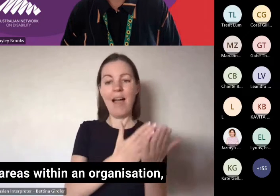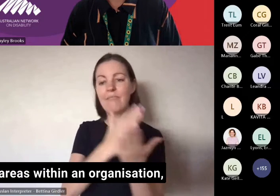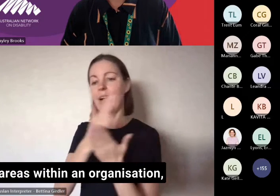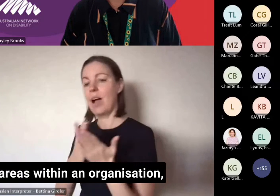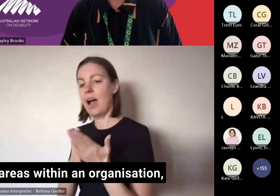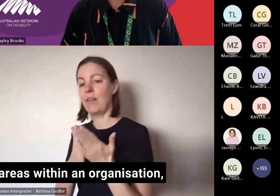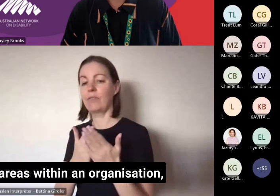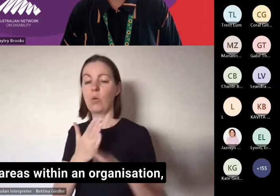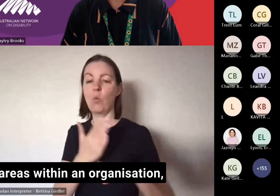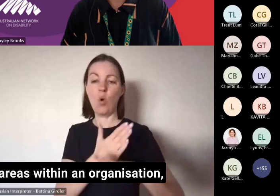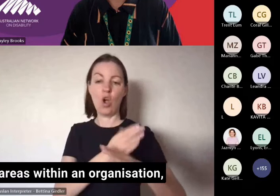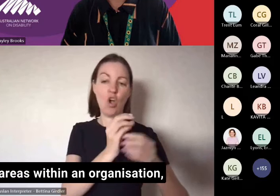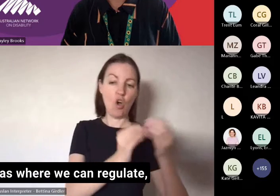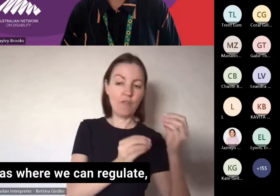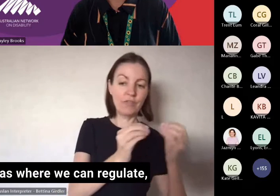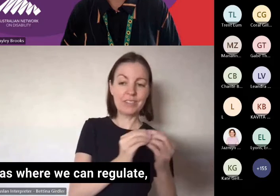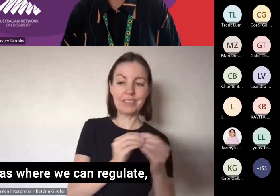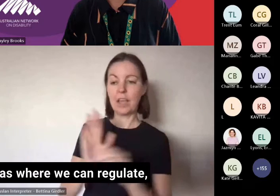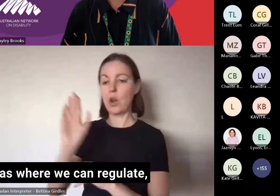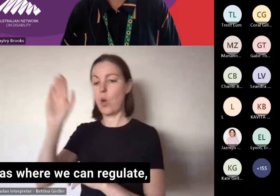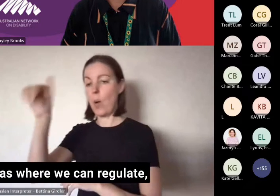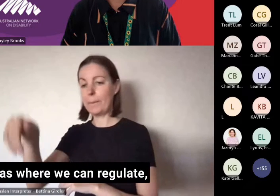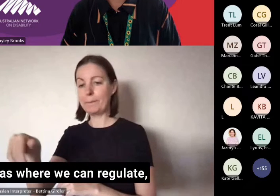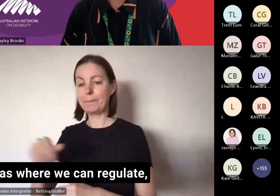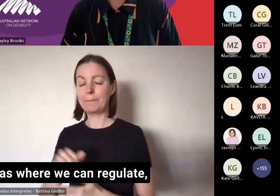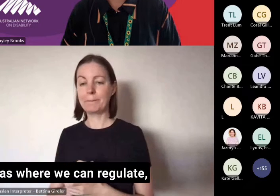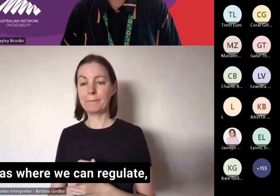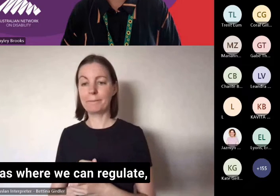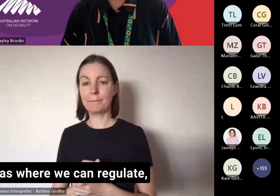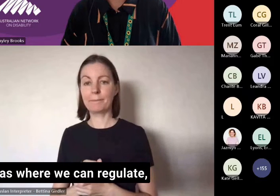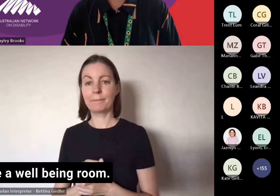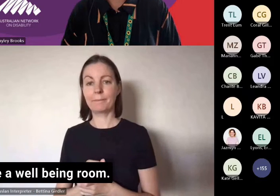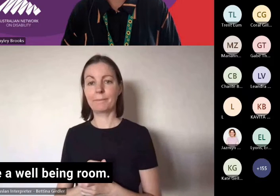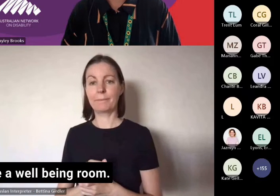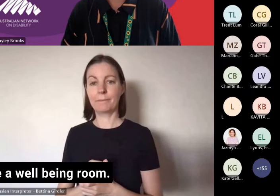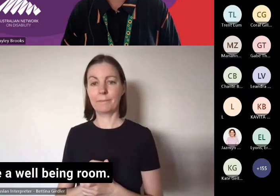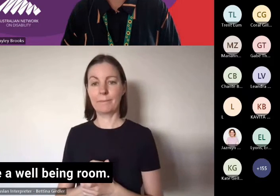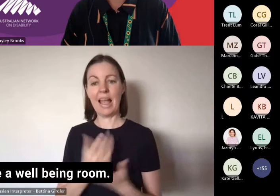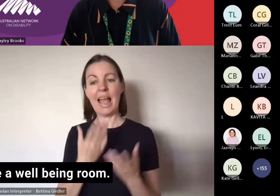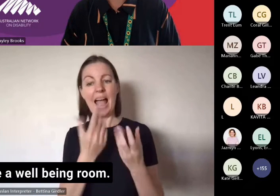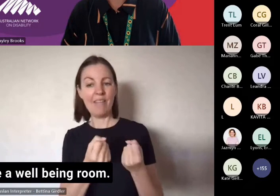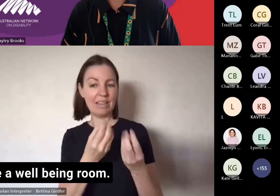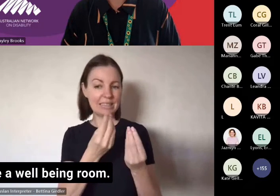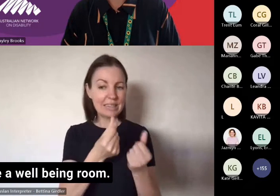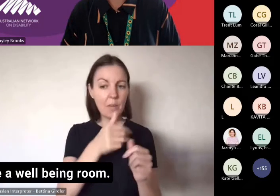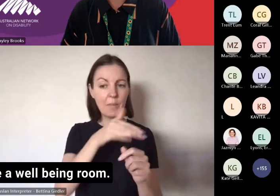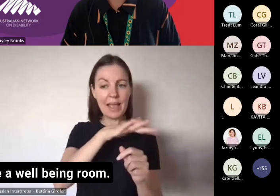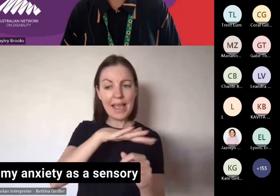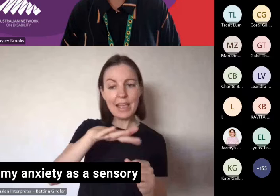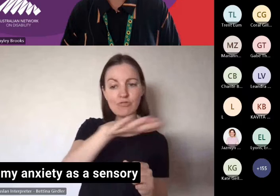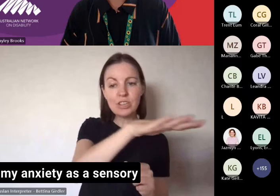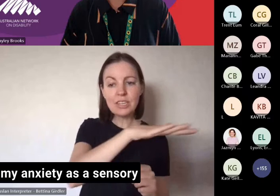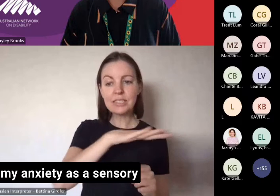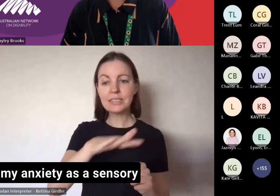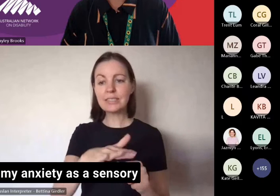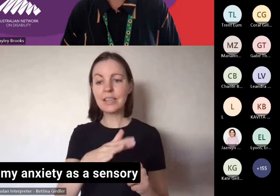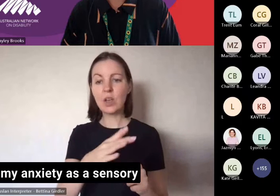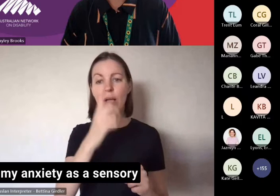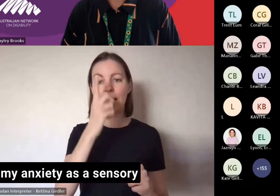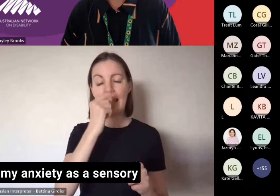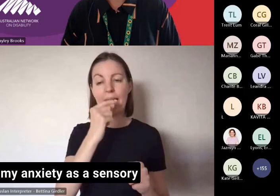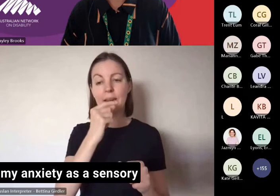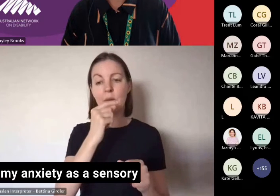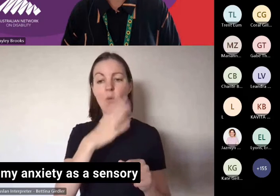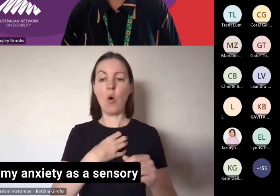Having areas within an organization, or not having areas where we can regulate, where like maybe a well-being room, or for me,